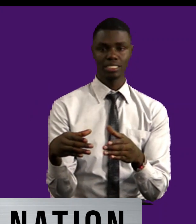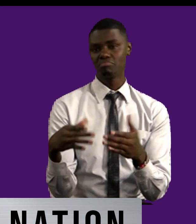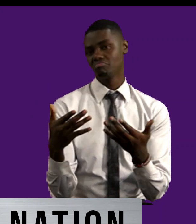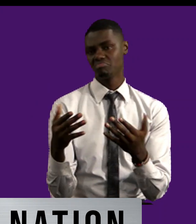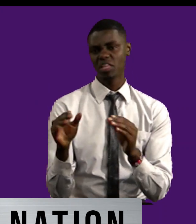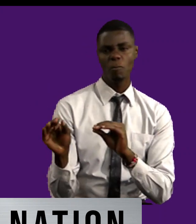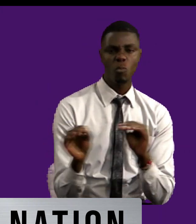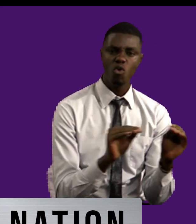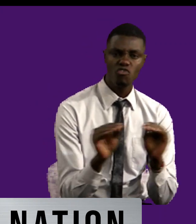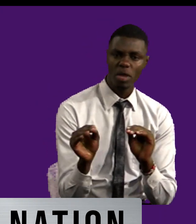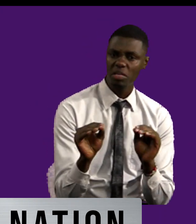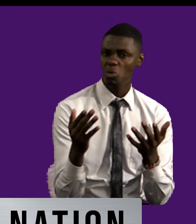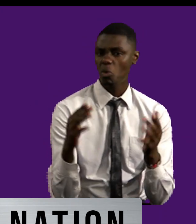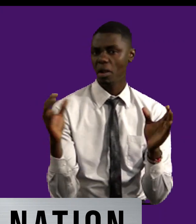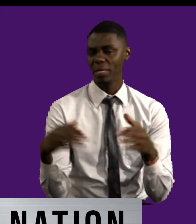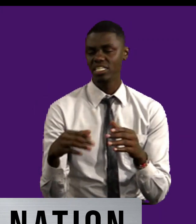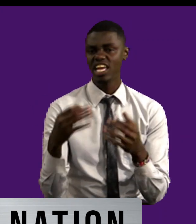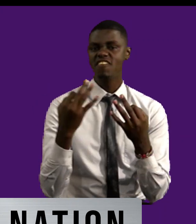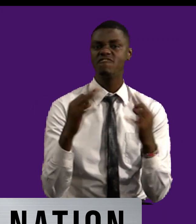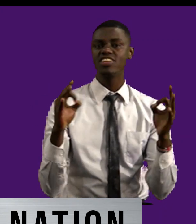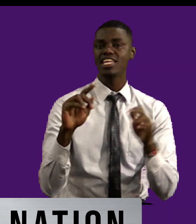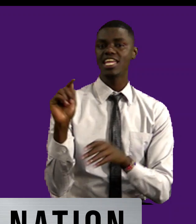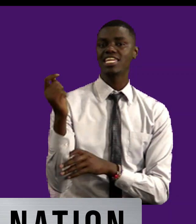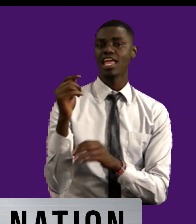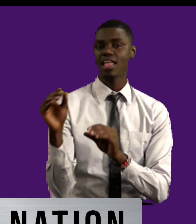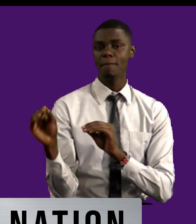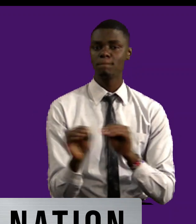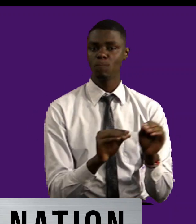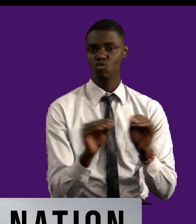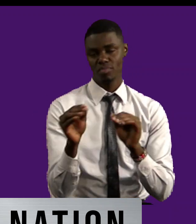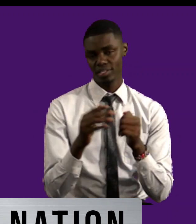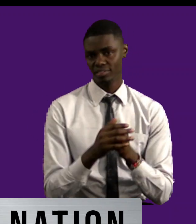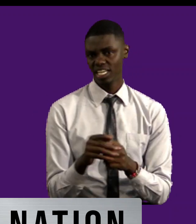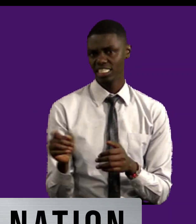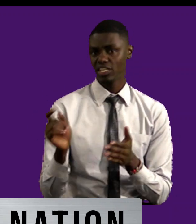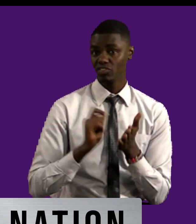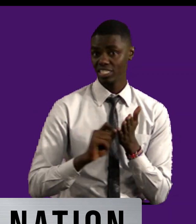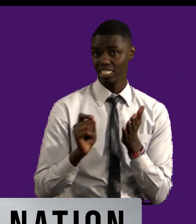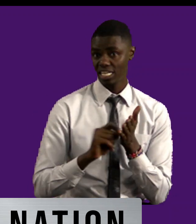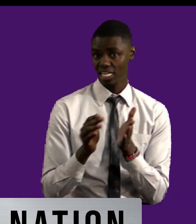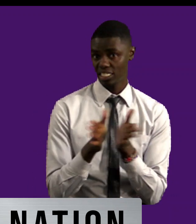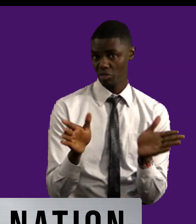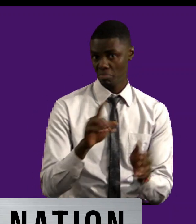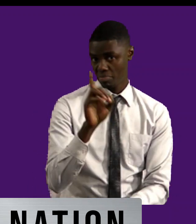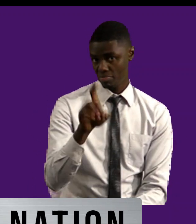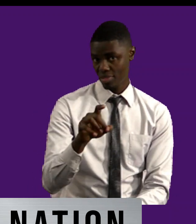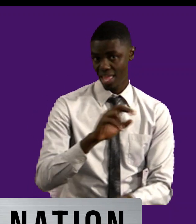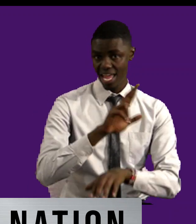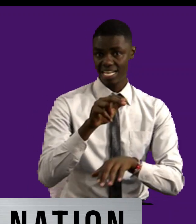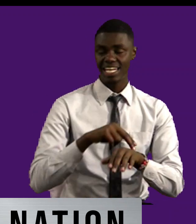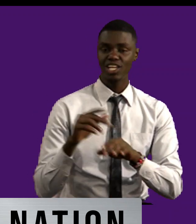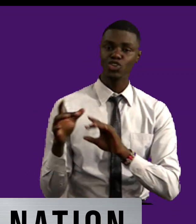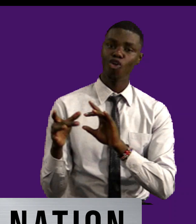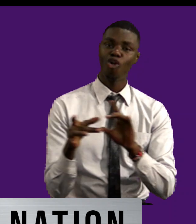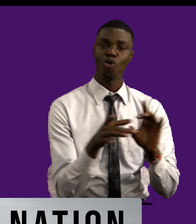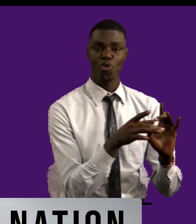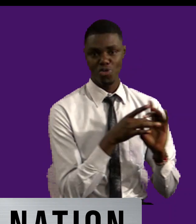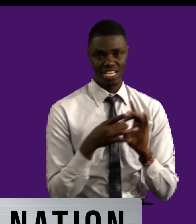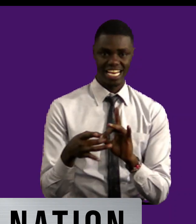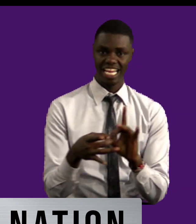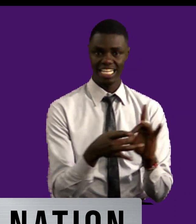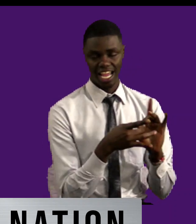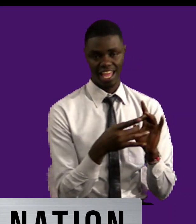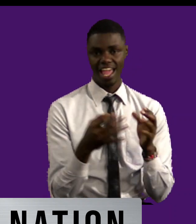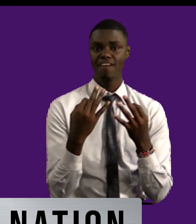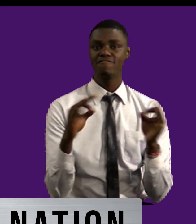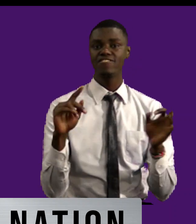It's a movement. Free Kenya movement. Free Kenya movement. You are the Secretary General. I'm the National Coordinator. National Coordinator.